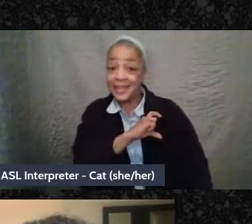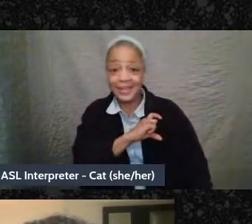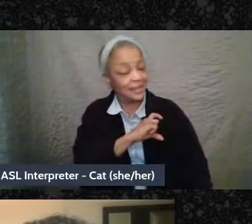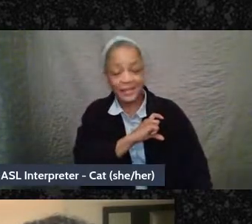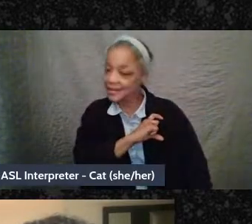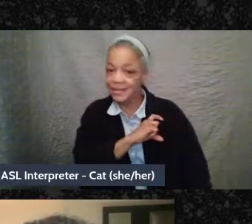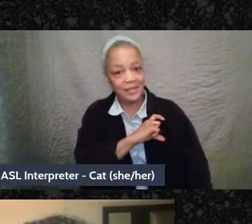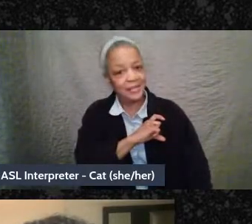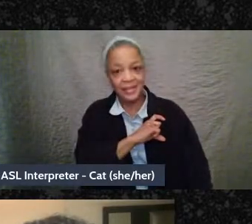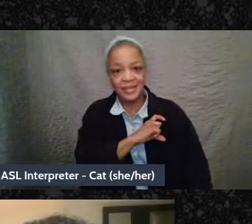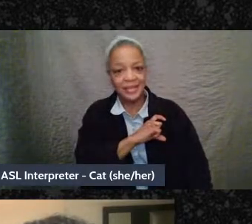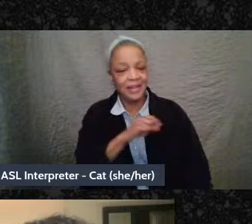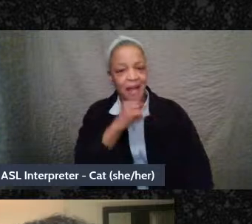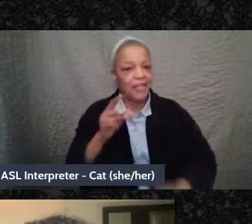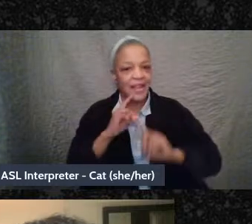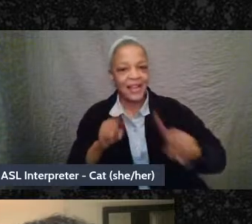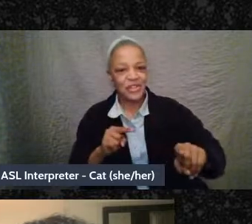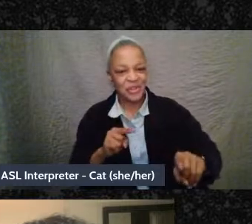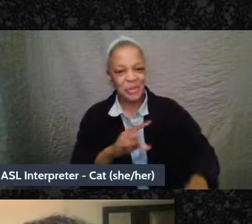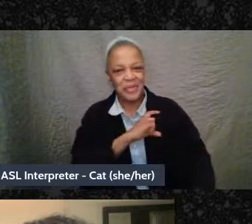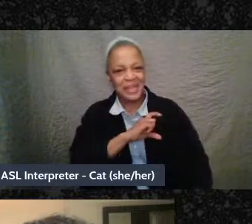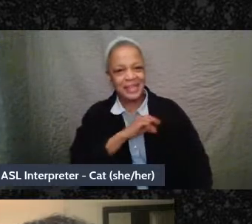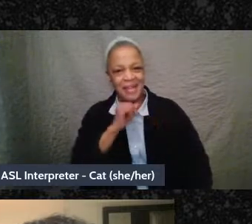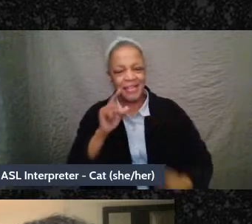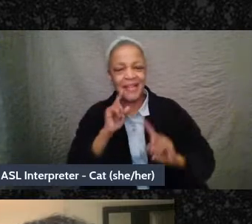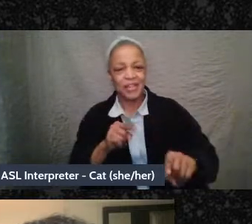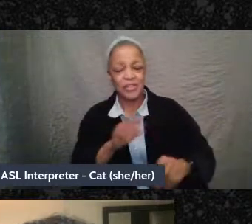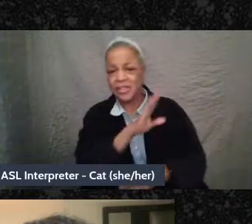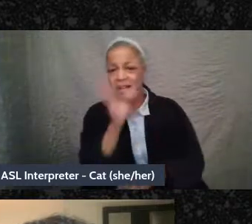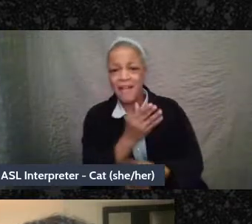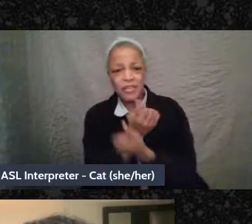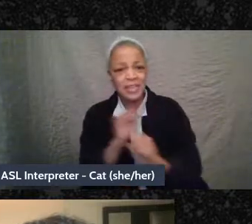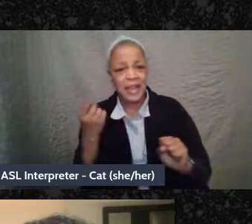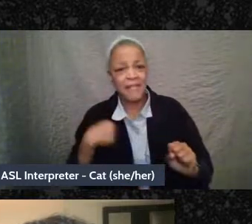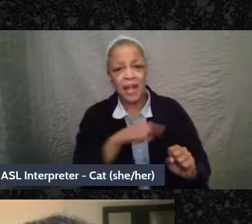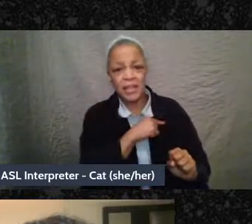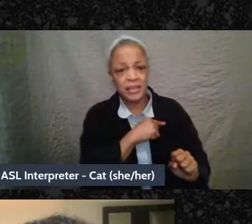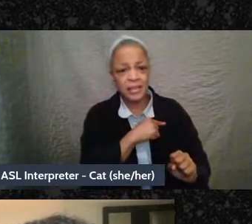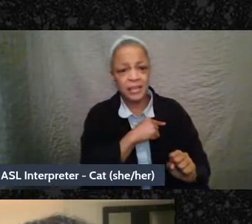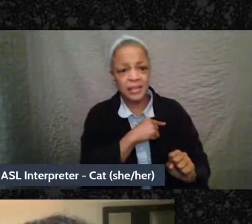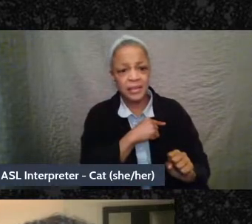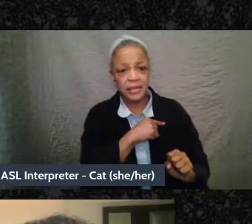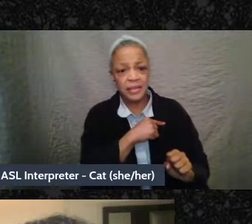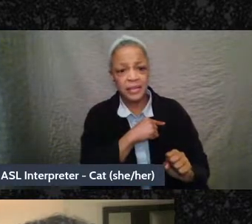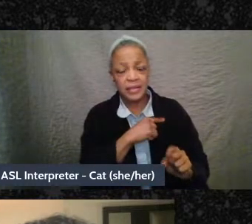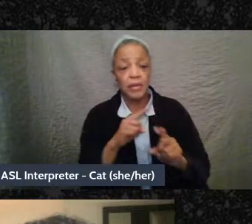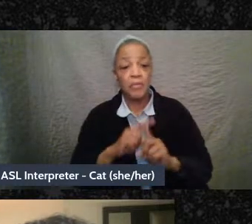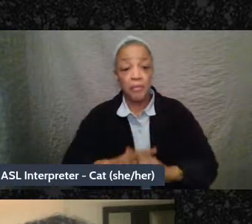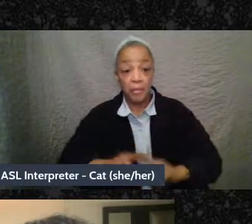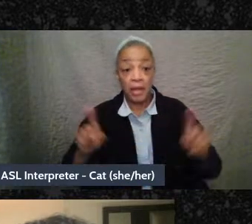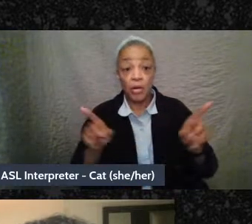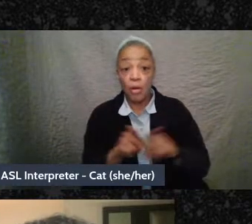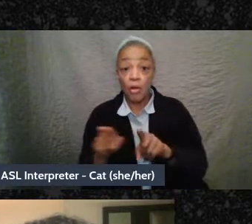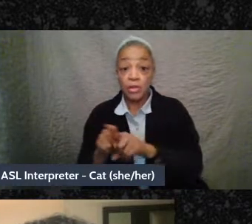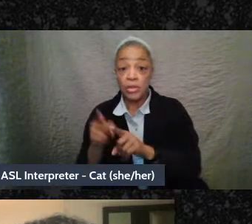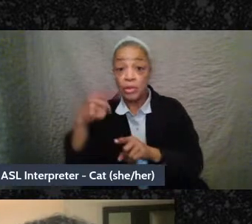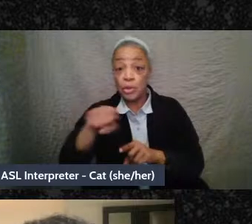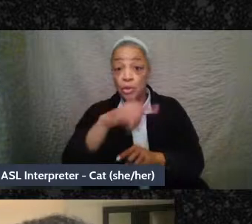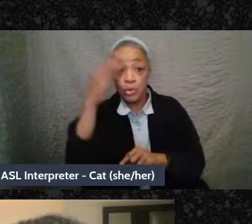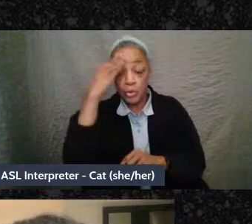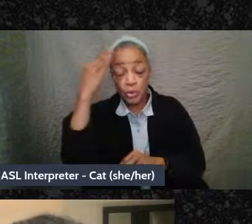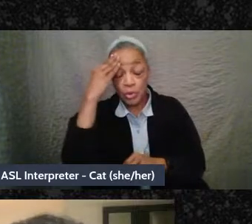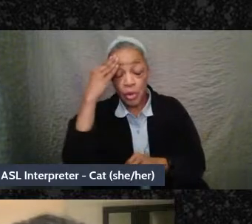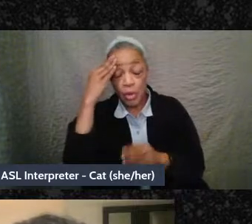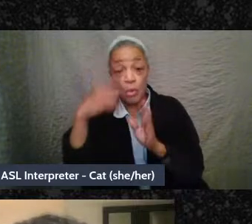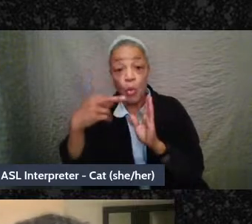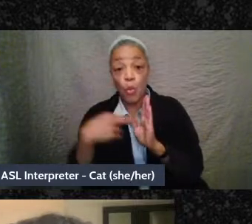isn't the answer. And it hasn't saved us. It's not going to save us. But also, y'all understand the role of the FOP. So it's not just